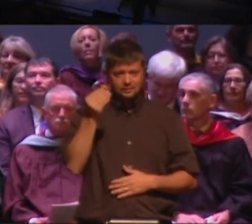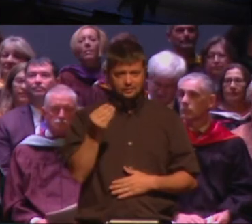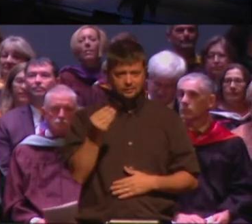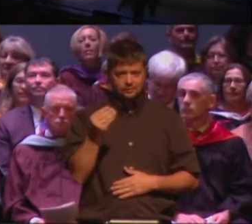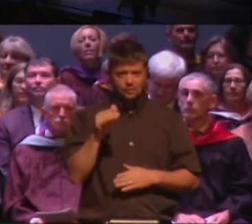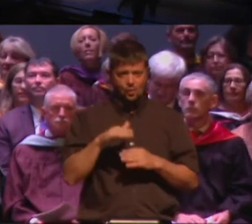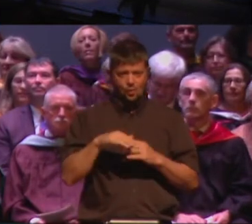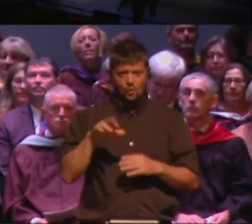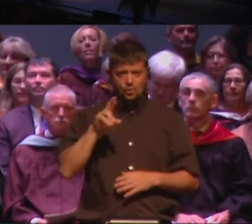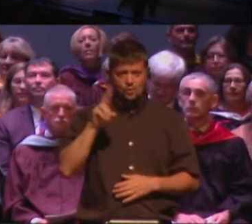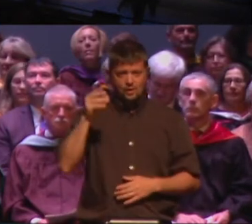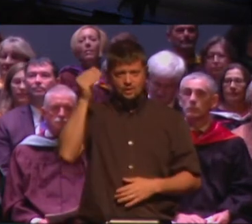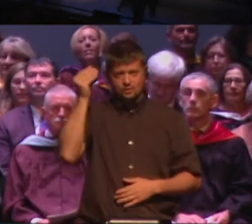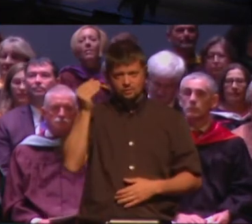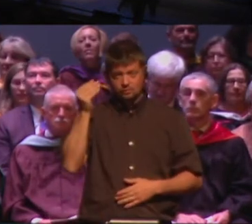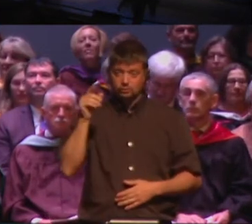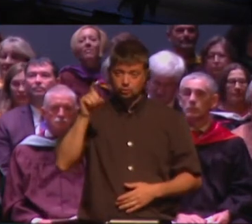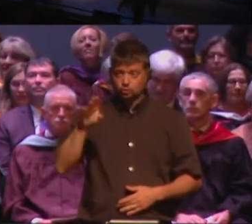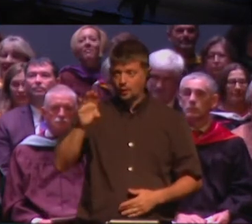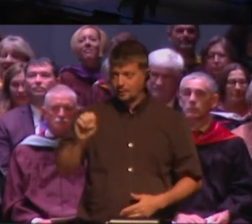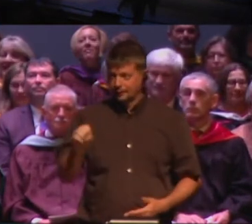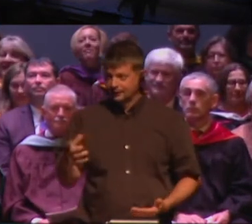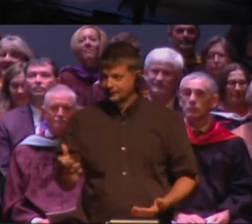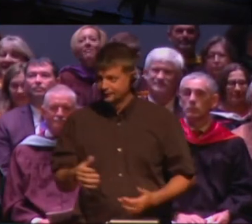on the right, or at least it should be.